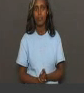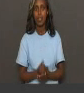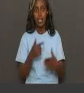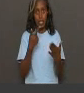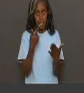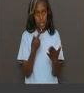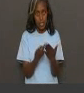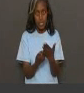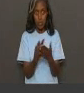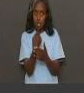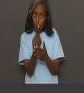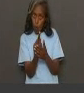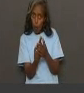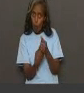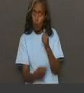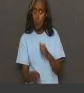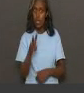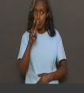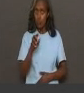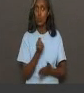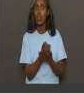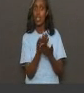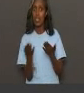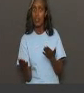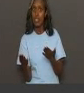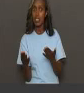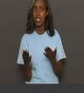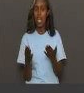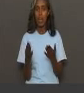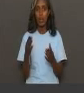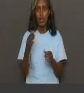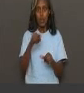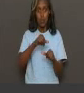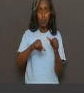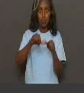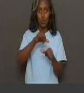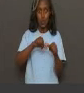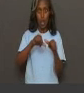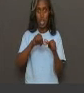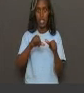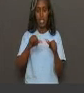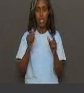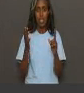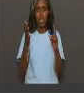This is only when the 2 events are mutually exclusive.